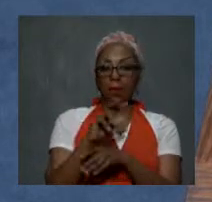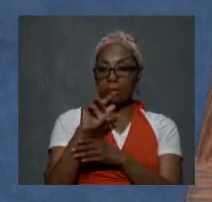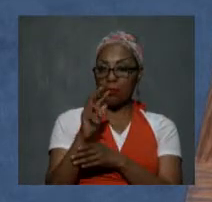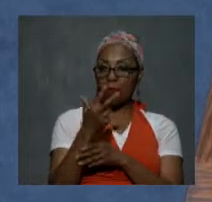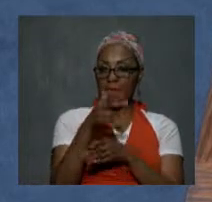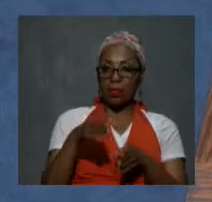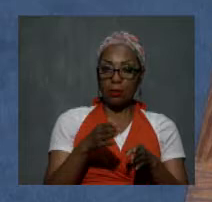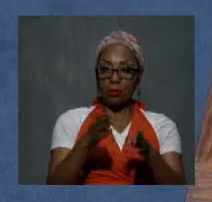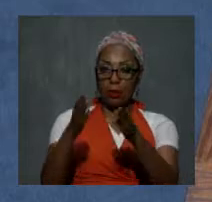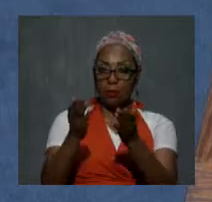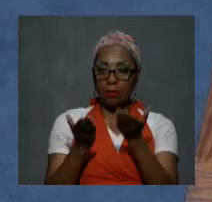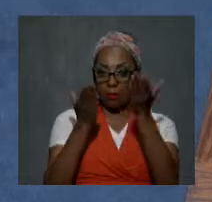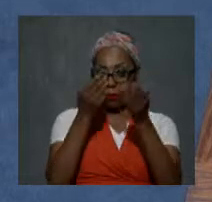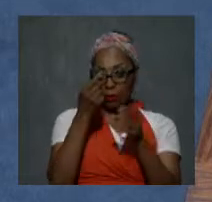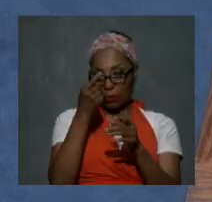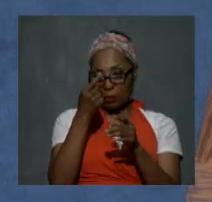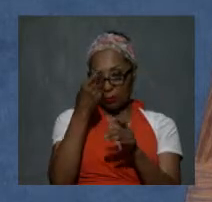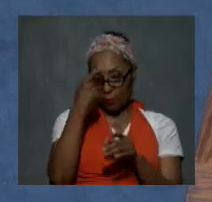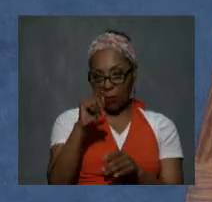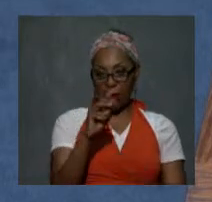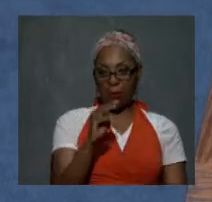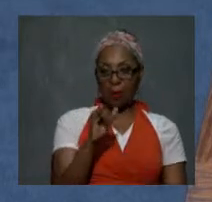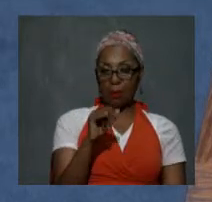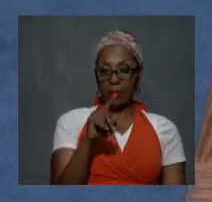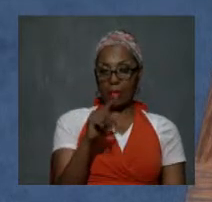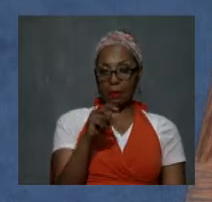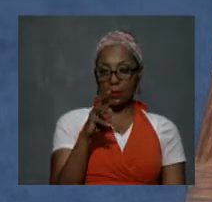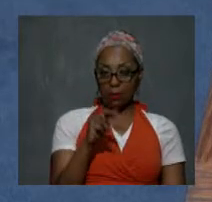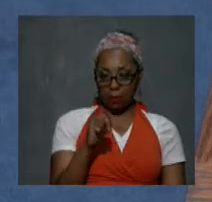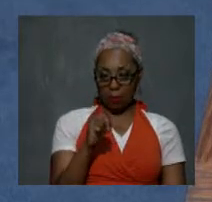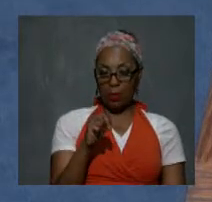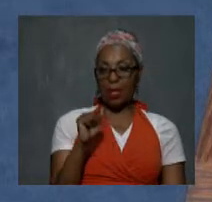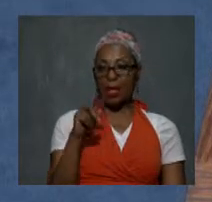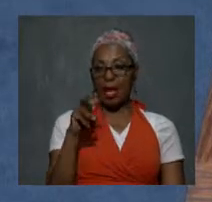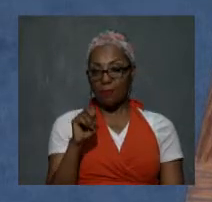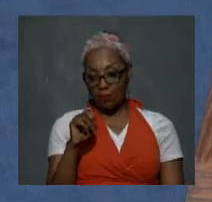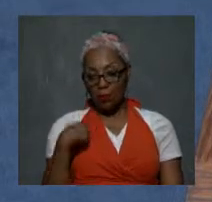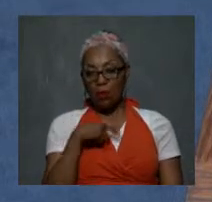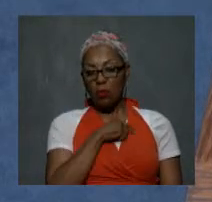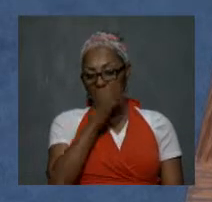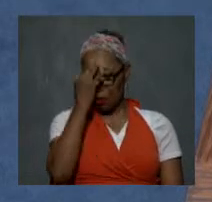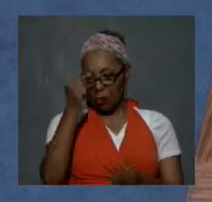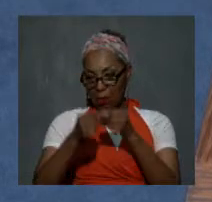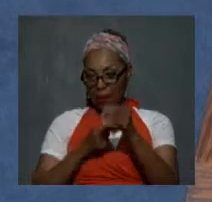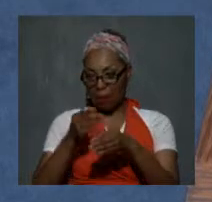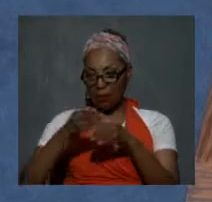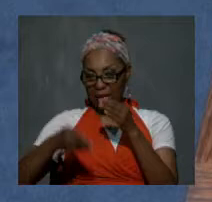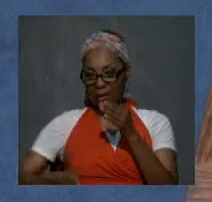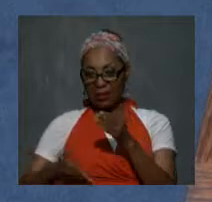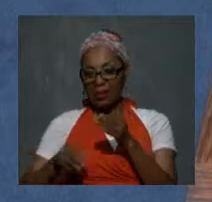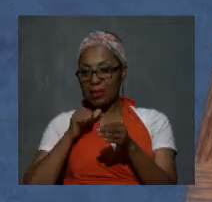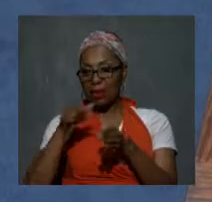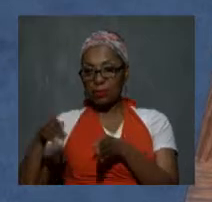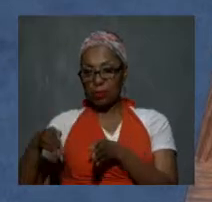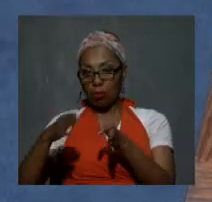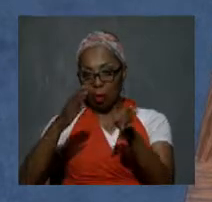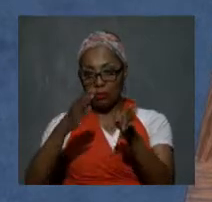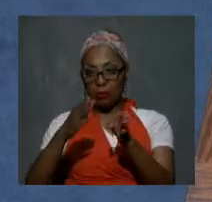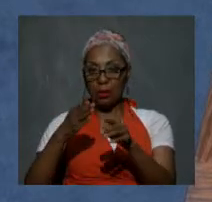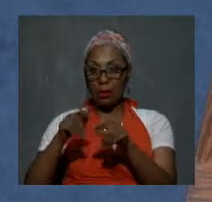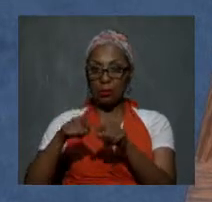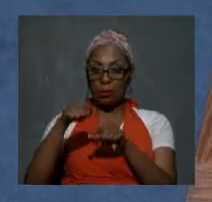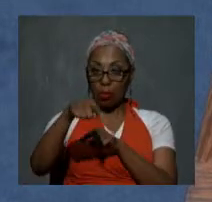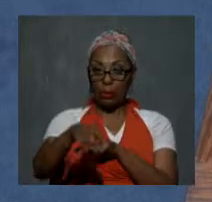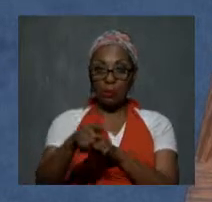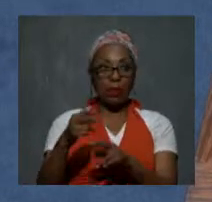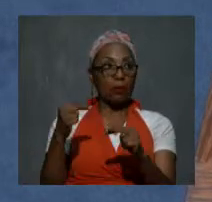proposed along the north side on Midtown Avenue. Of course, we're aware of the bike trail that ends there at the currently and doesn't cross the freeway. And of course,